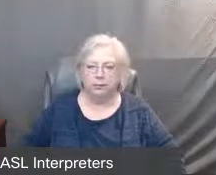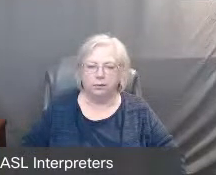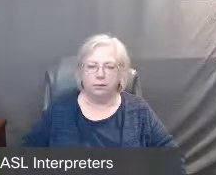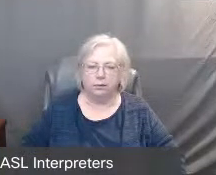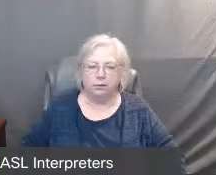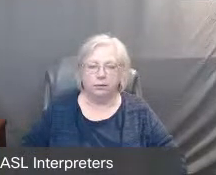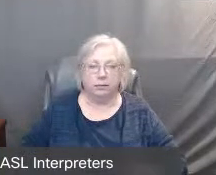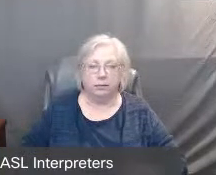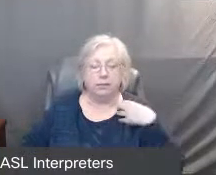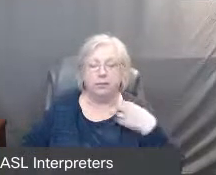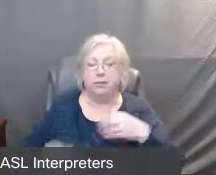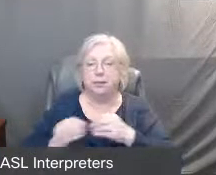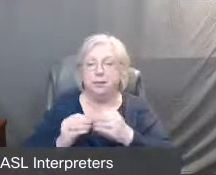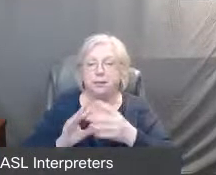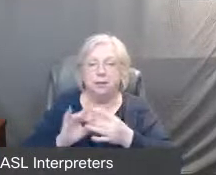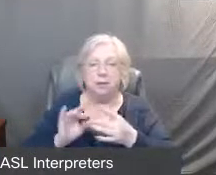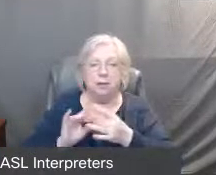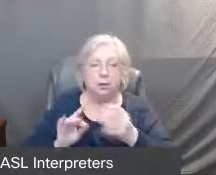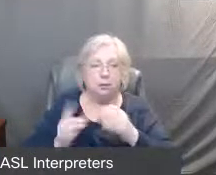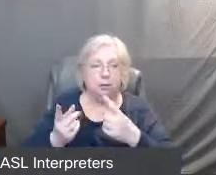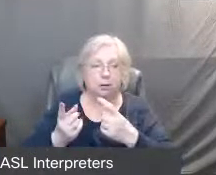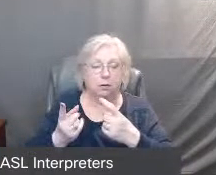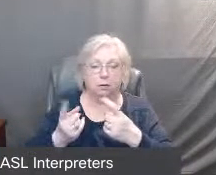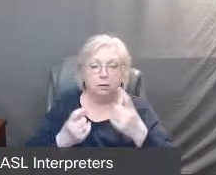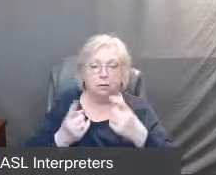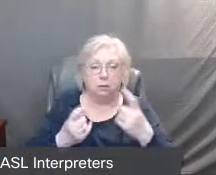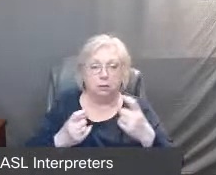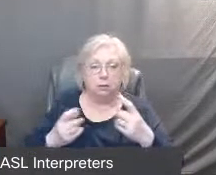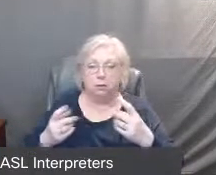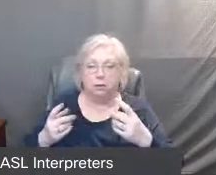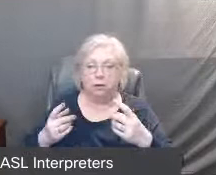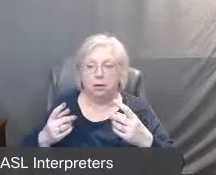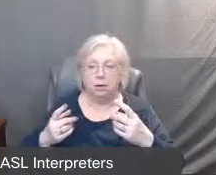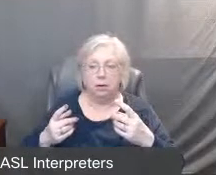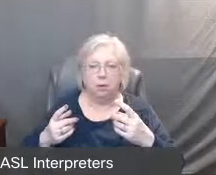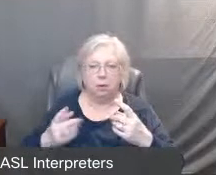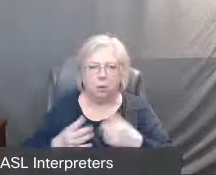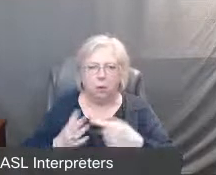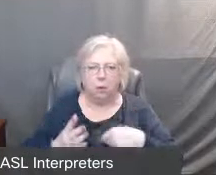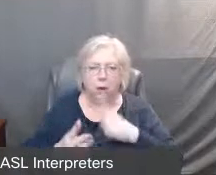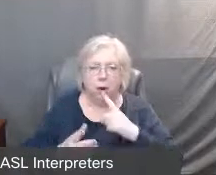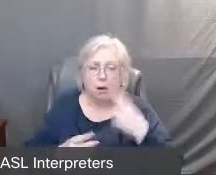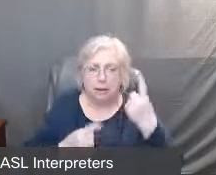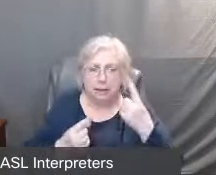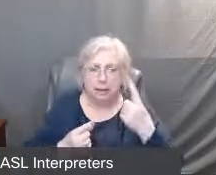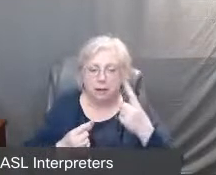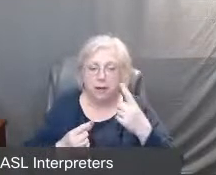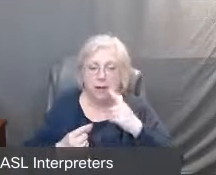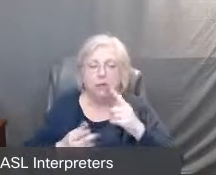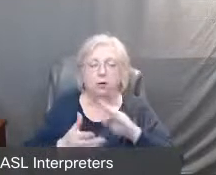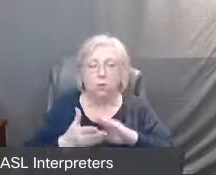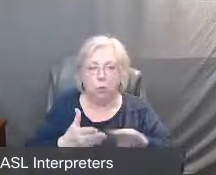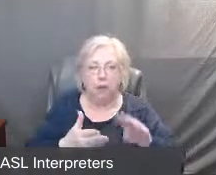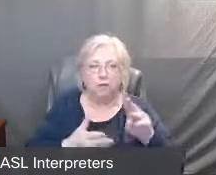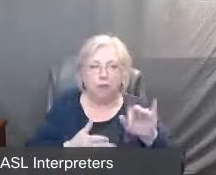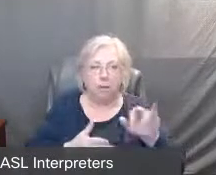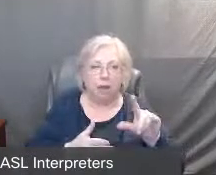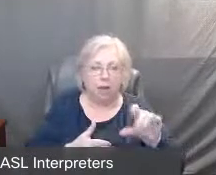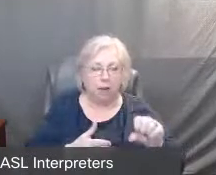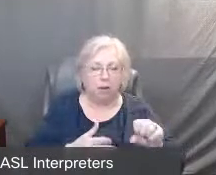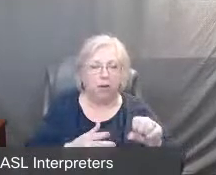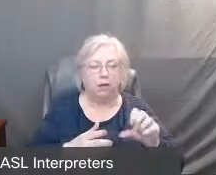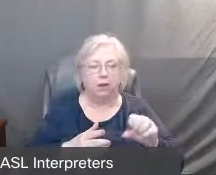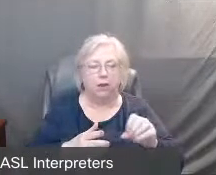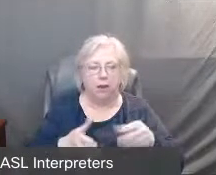Any other comments or questions, commissioners? So what we'd be considering here is to waive the bylaws that would require that 30 days